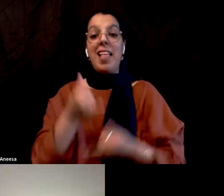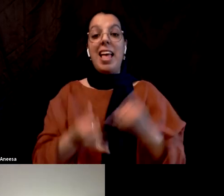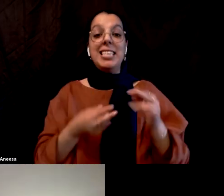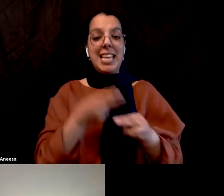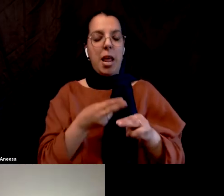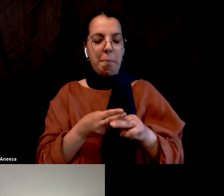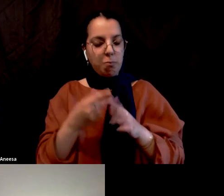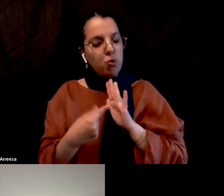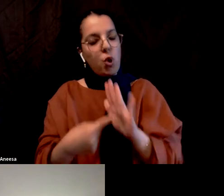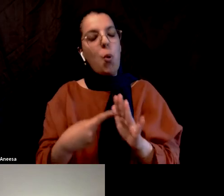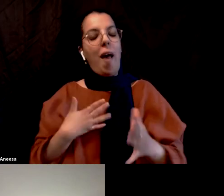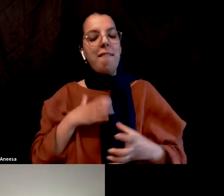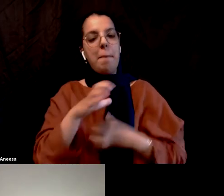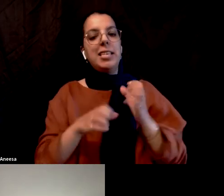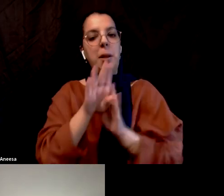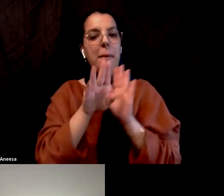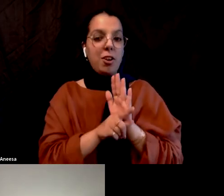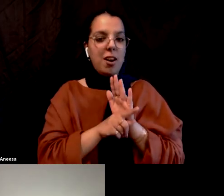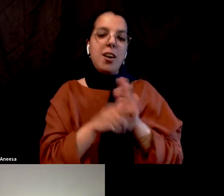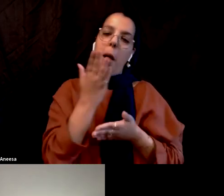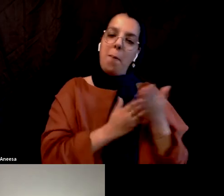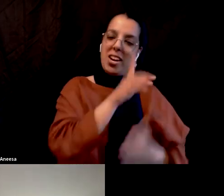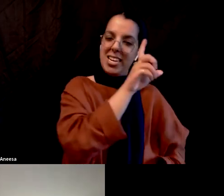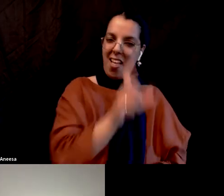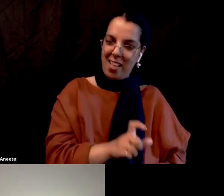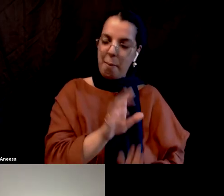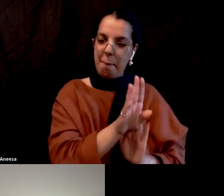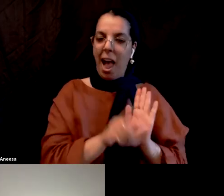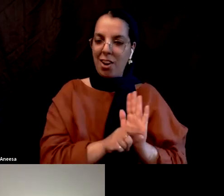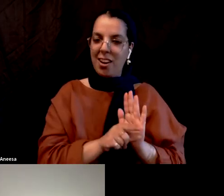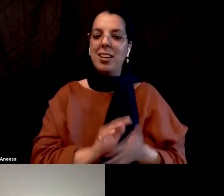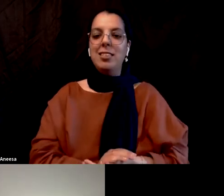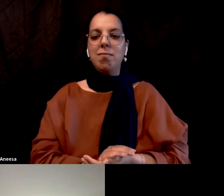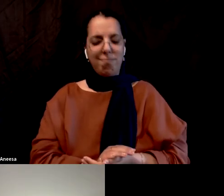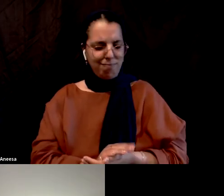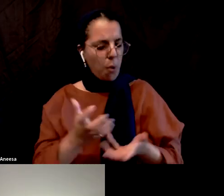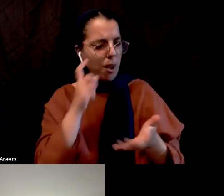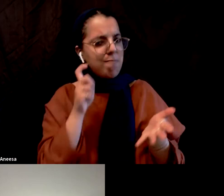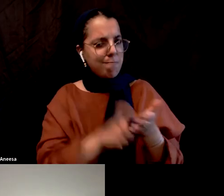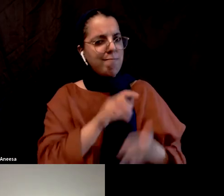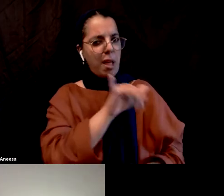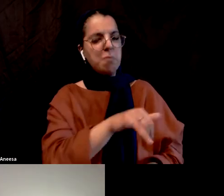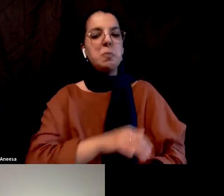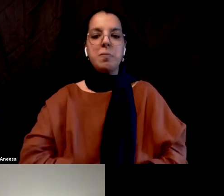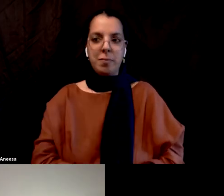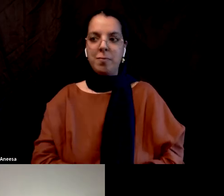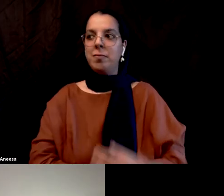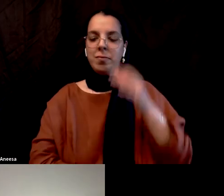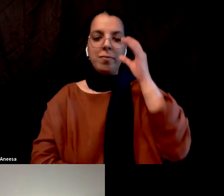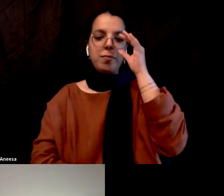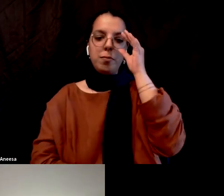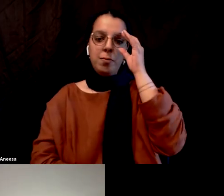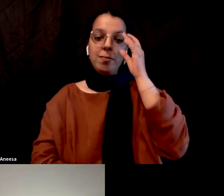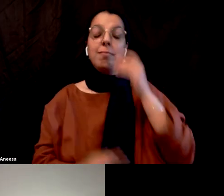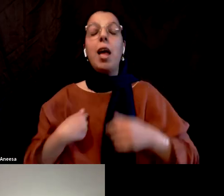mixed ancestry. I'm part Italian, which I always like to acknowledge. And I also identify with the